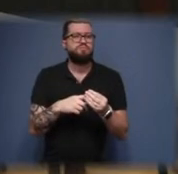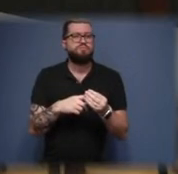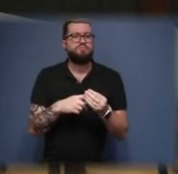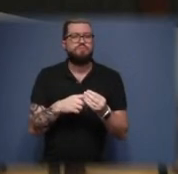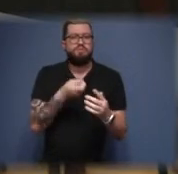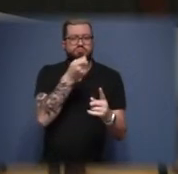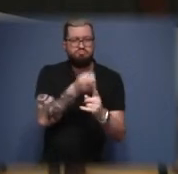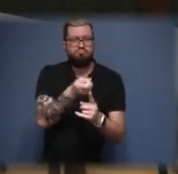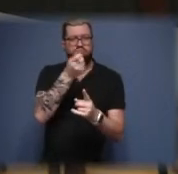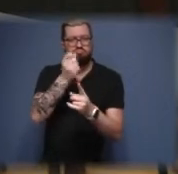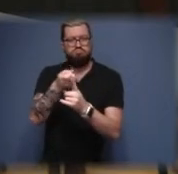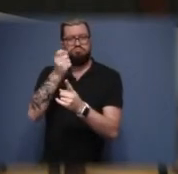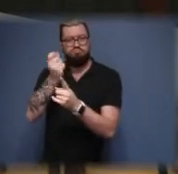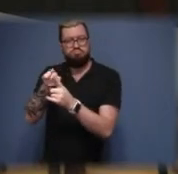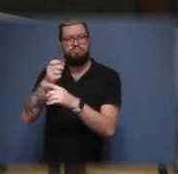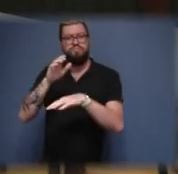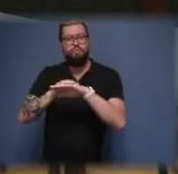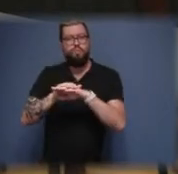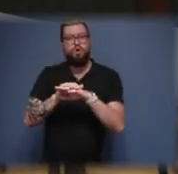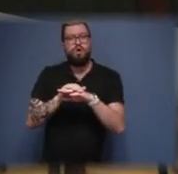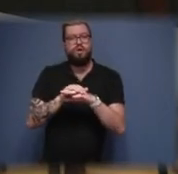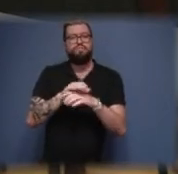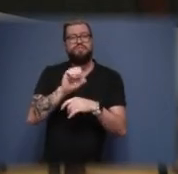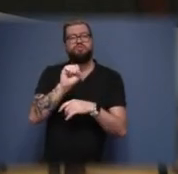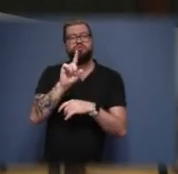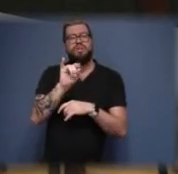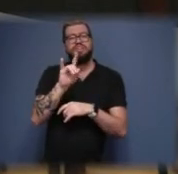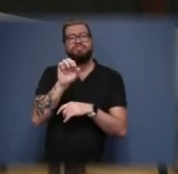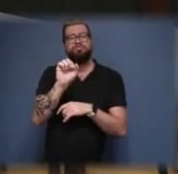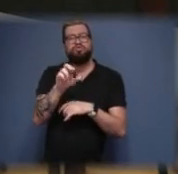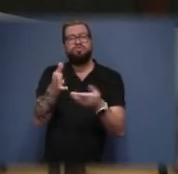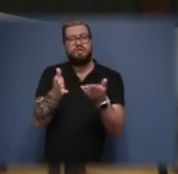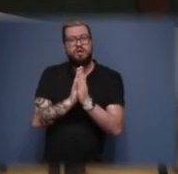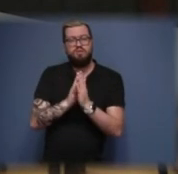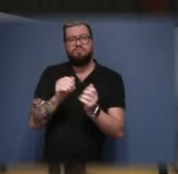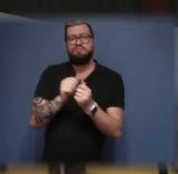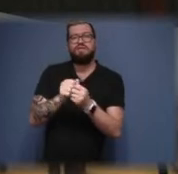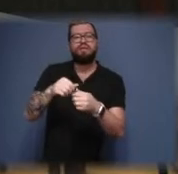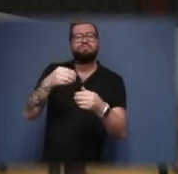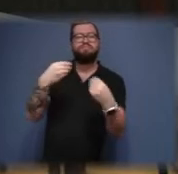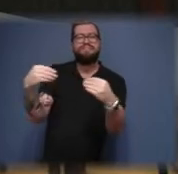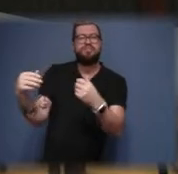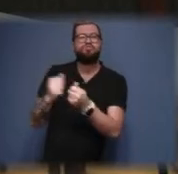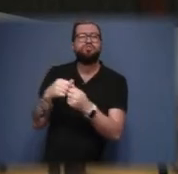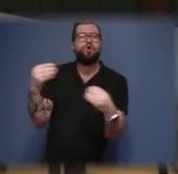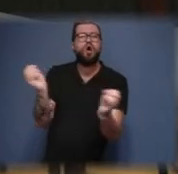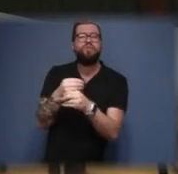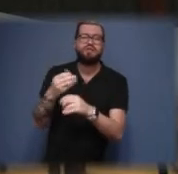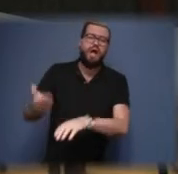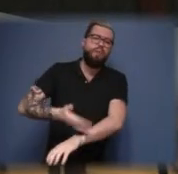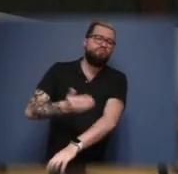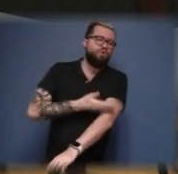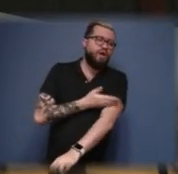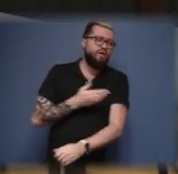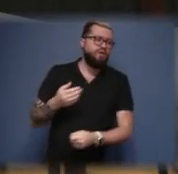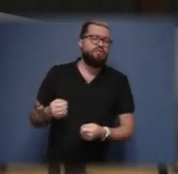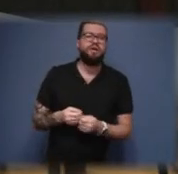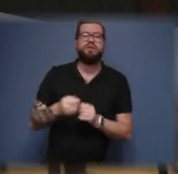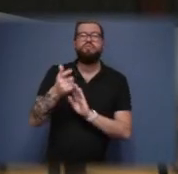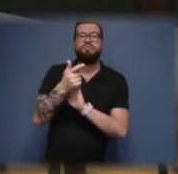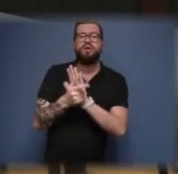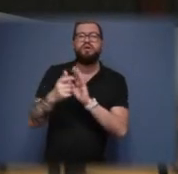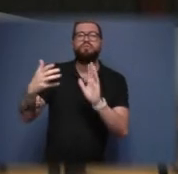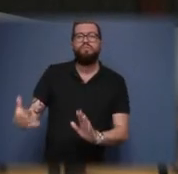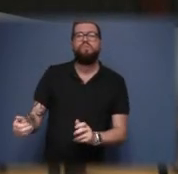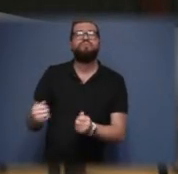impacts on the solicitor's office and the upgrades and so on and so forth, and the way that